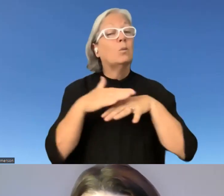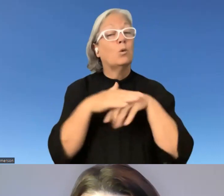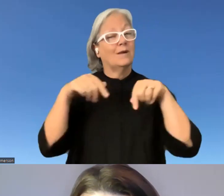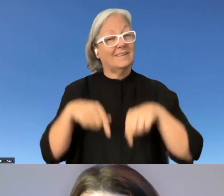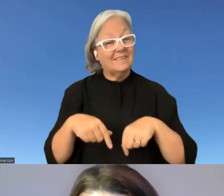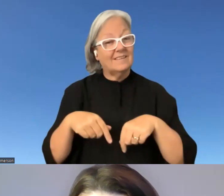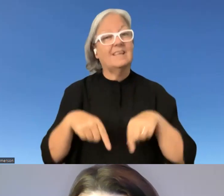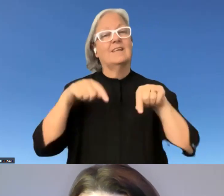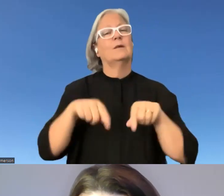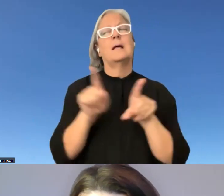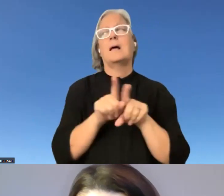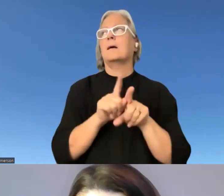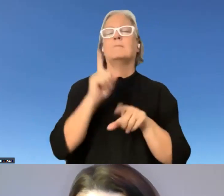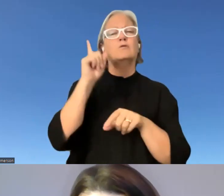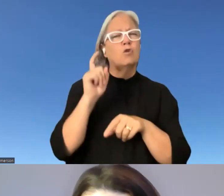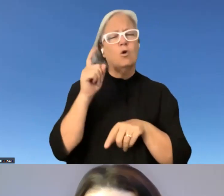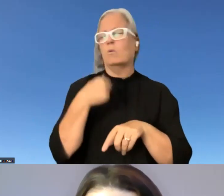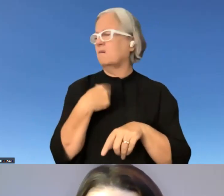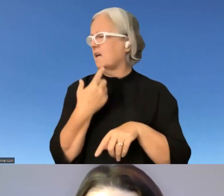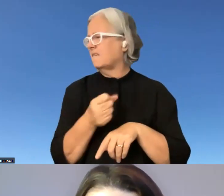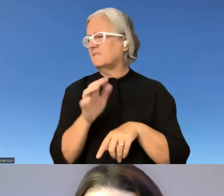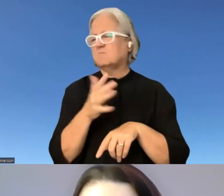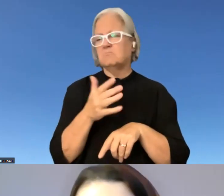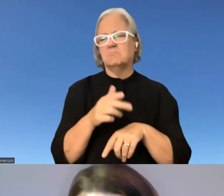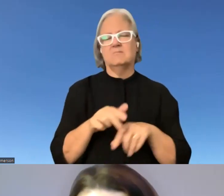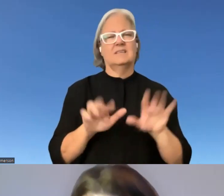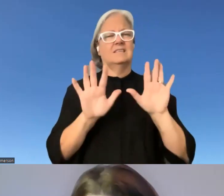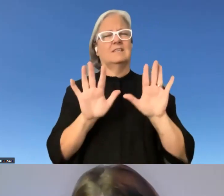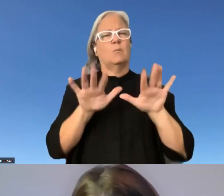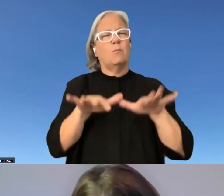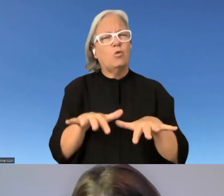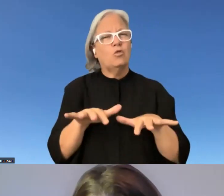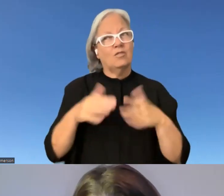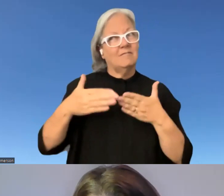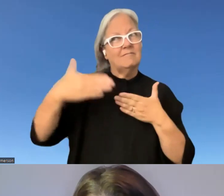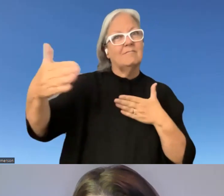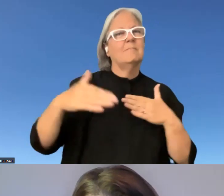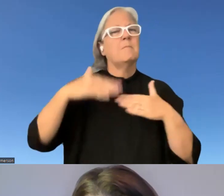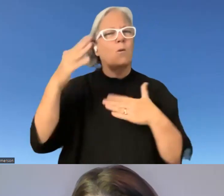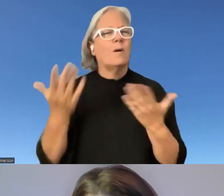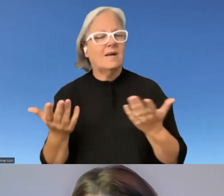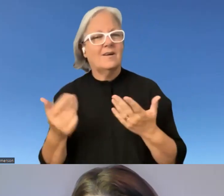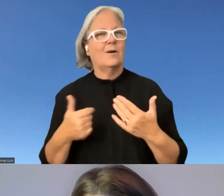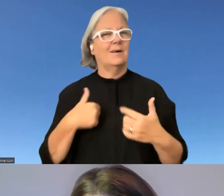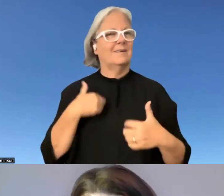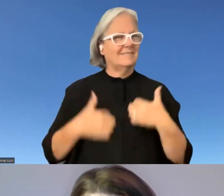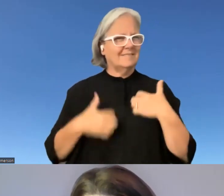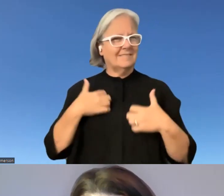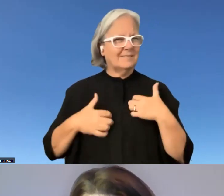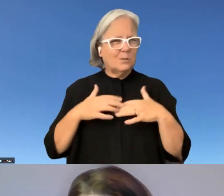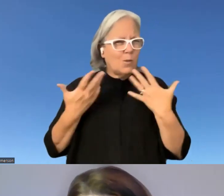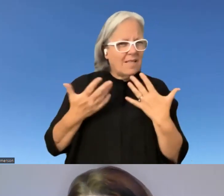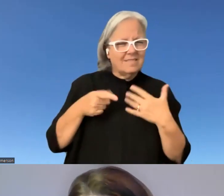start. We have about, what, 10 months left. So we are already excited to see what kind of awards or who will